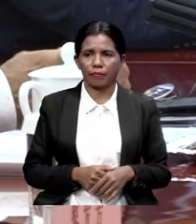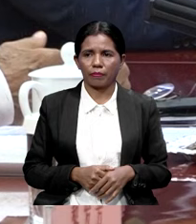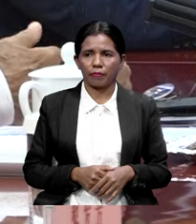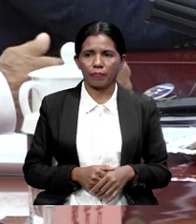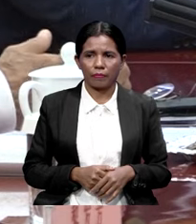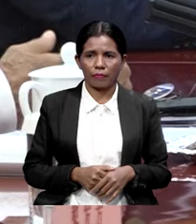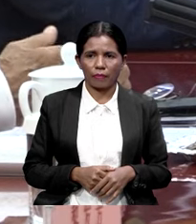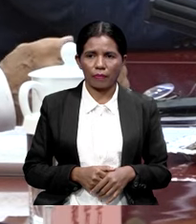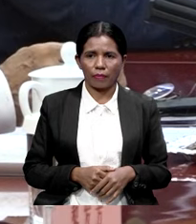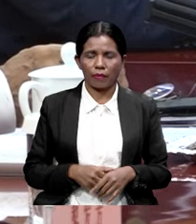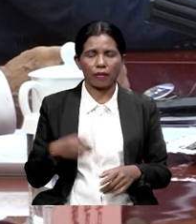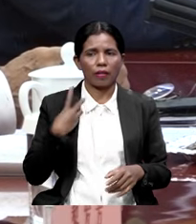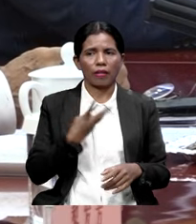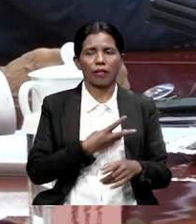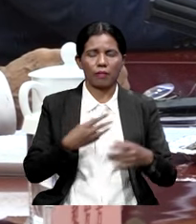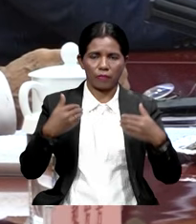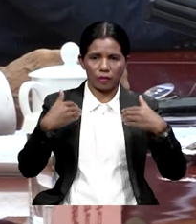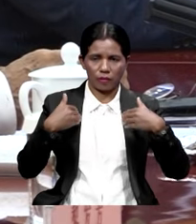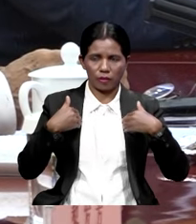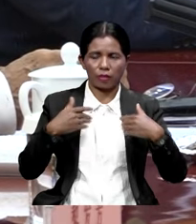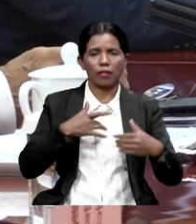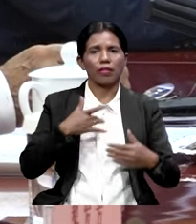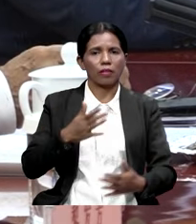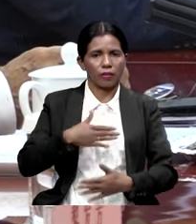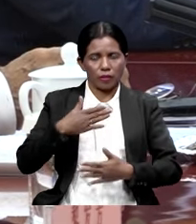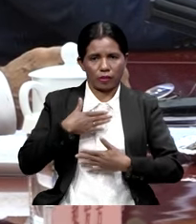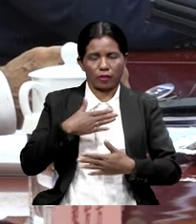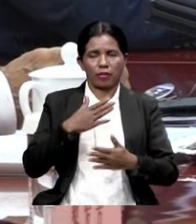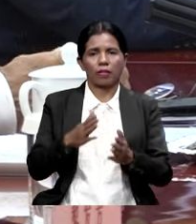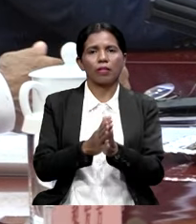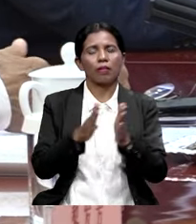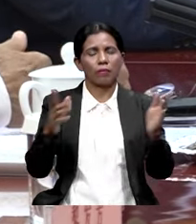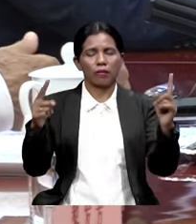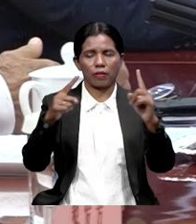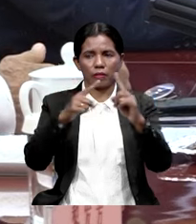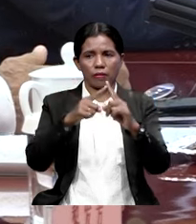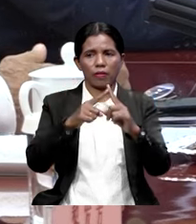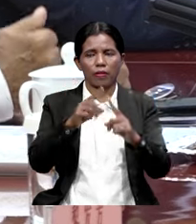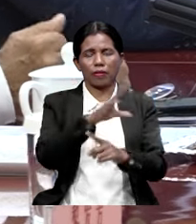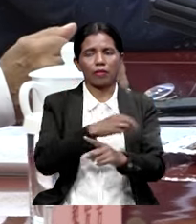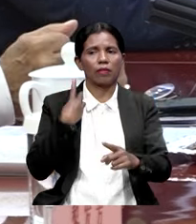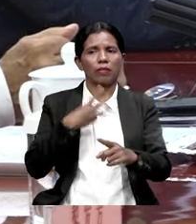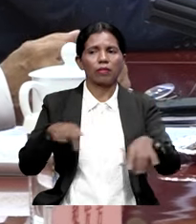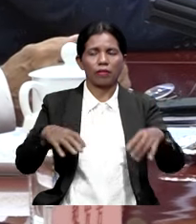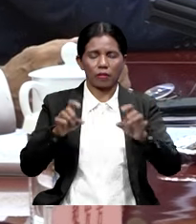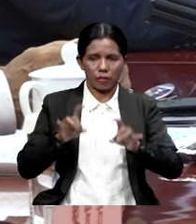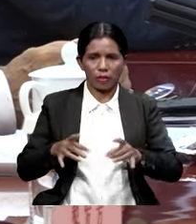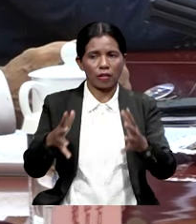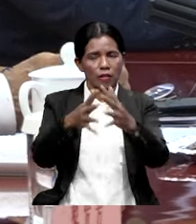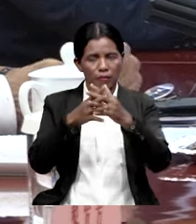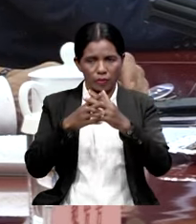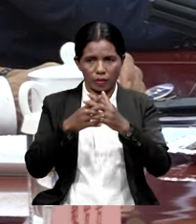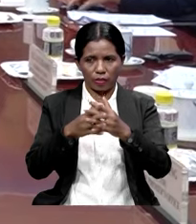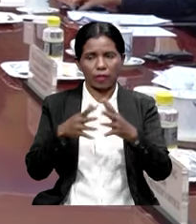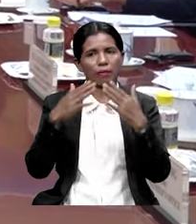we have had already for the last 22 years in many areas of support. I thank